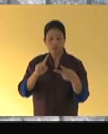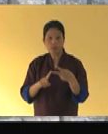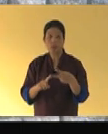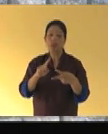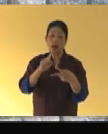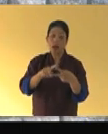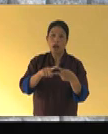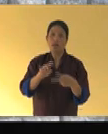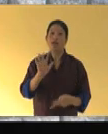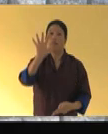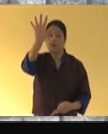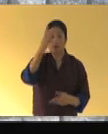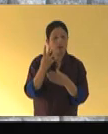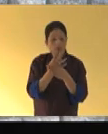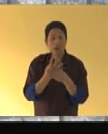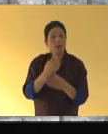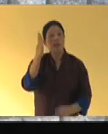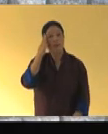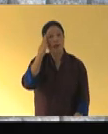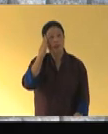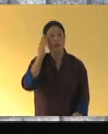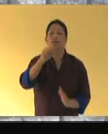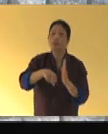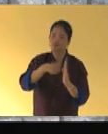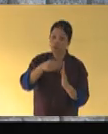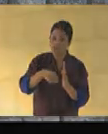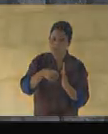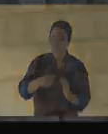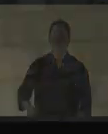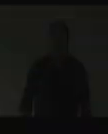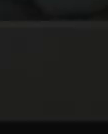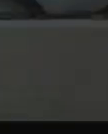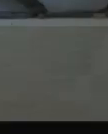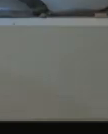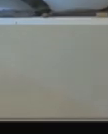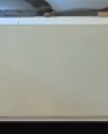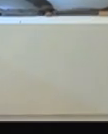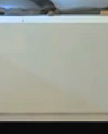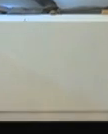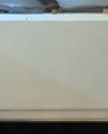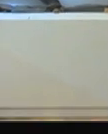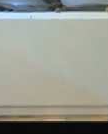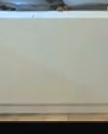Gyalse Jigme Namgye Wangchu, in commemoration of his Gyalse's fifth birth anniversary.